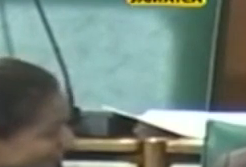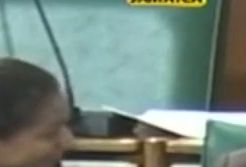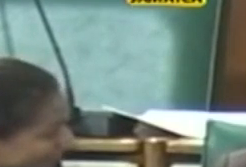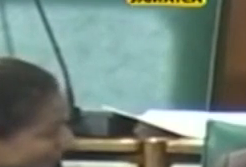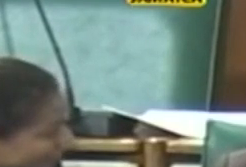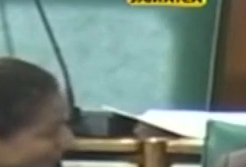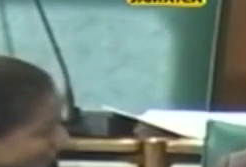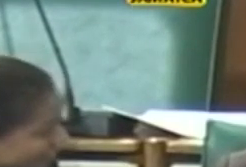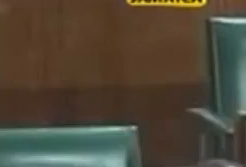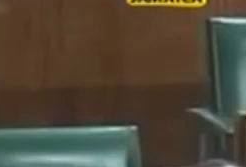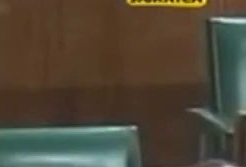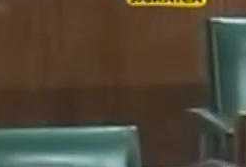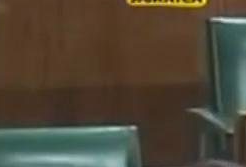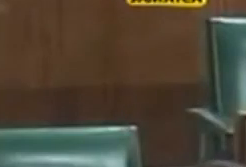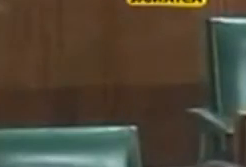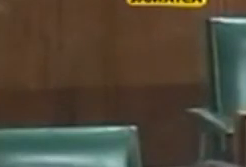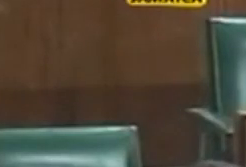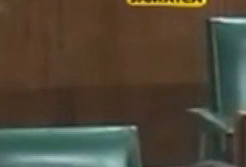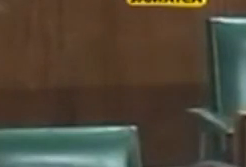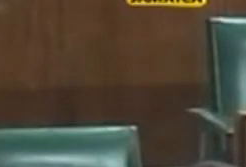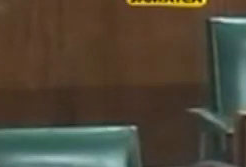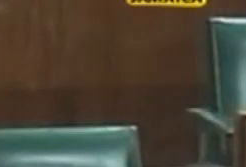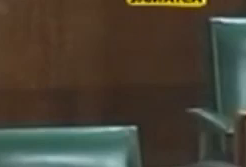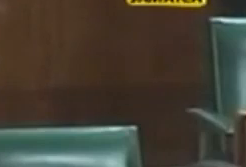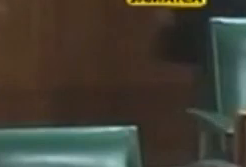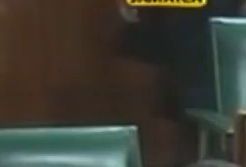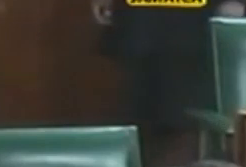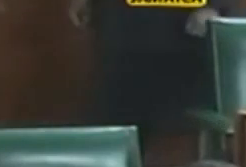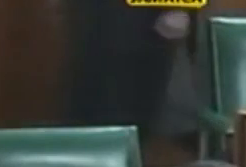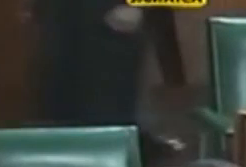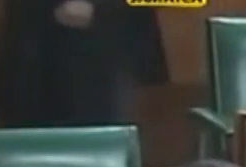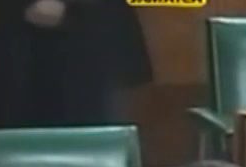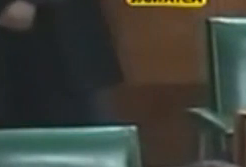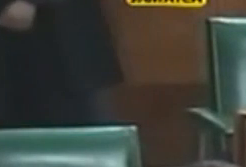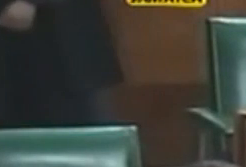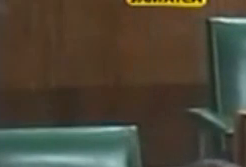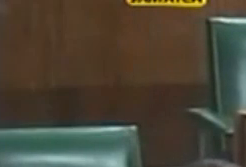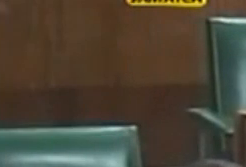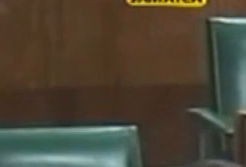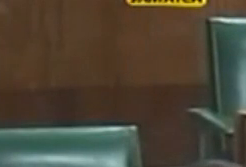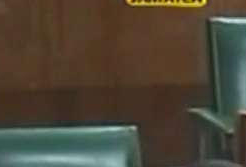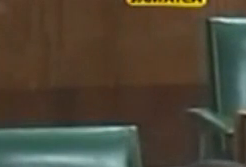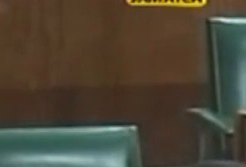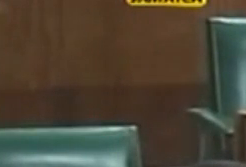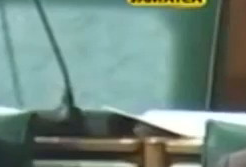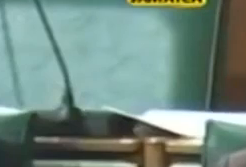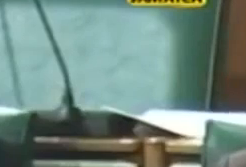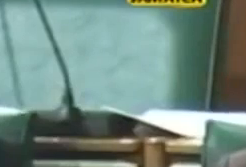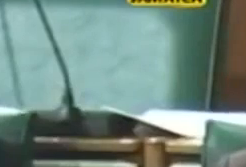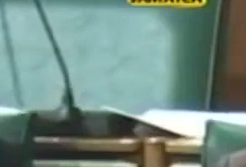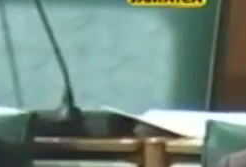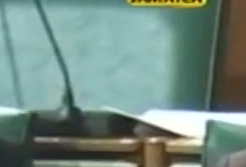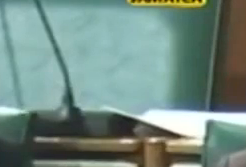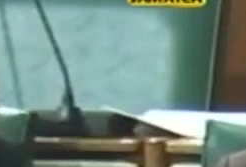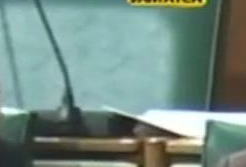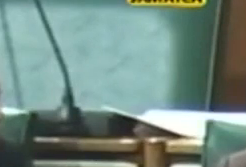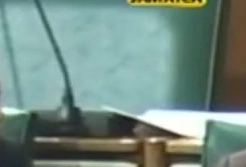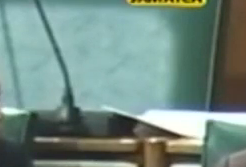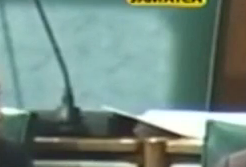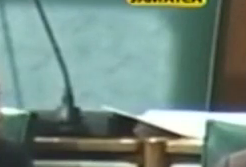No, man. So that is what we will be doing today, Mr. Speaker. That's the only item on the agenda